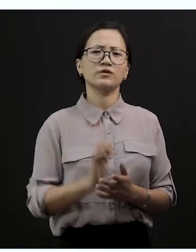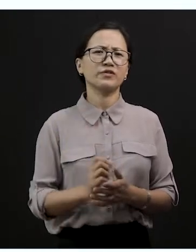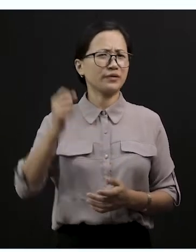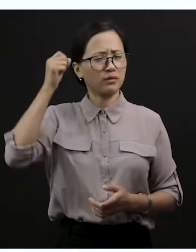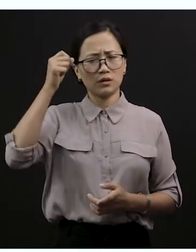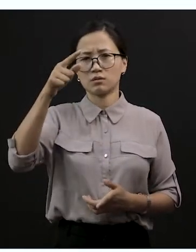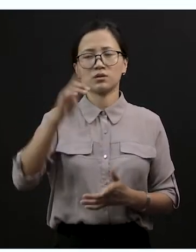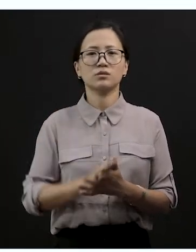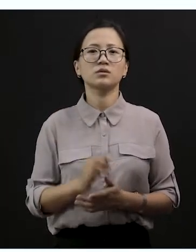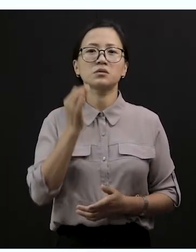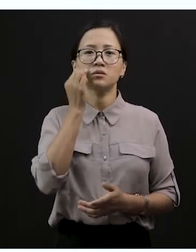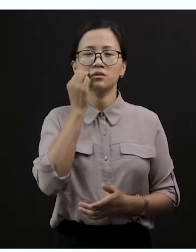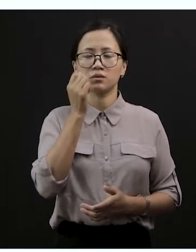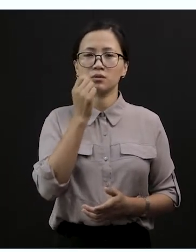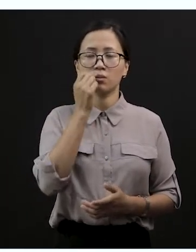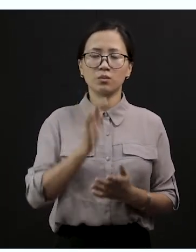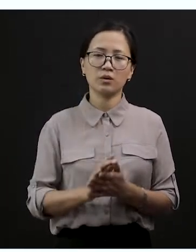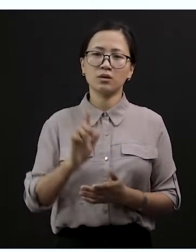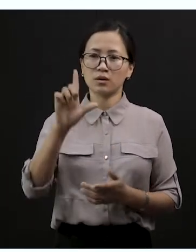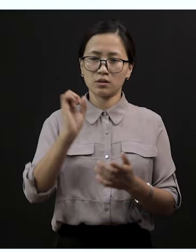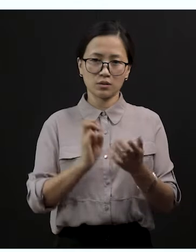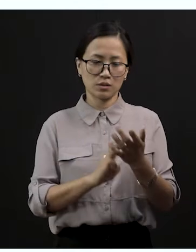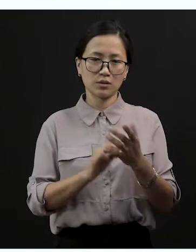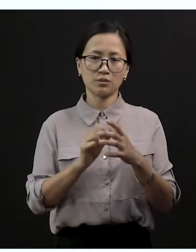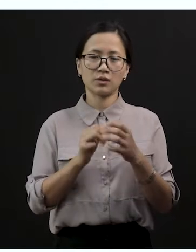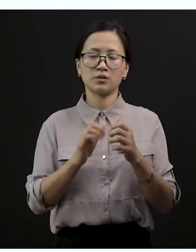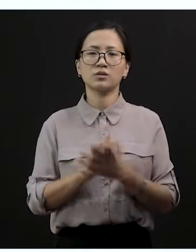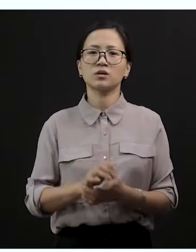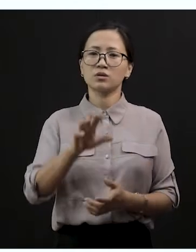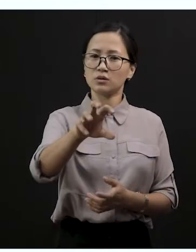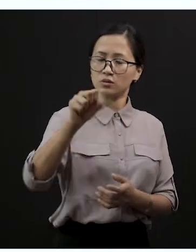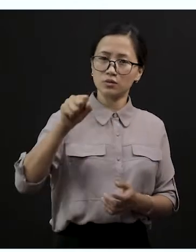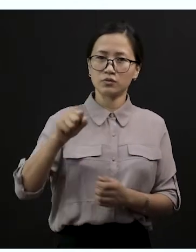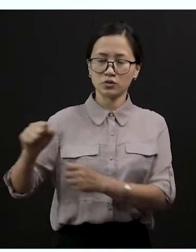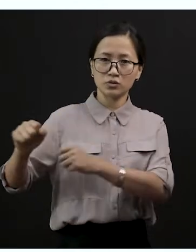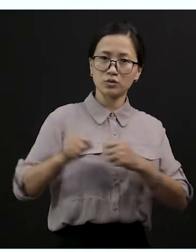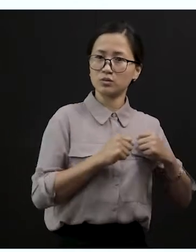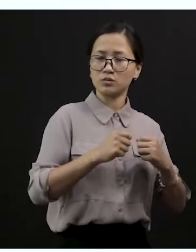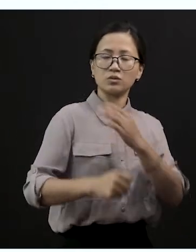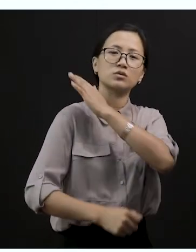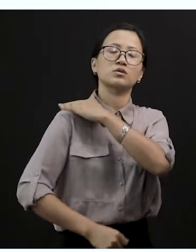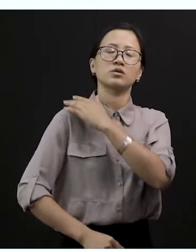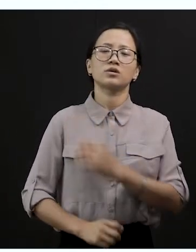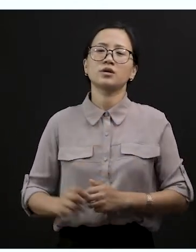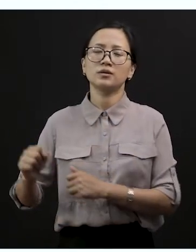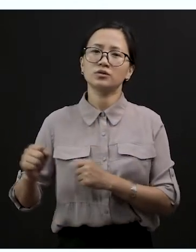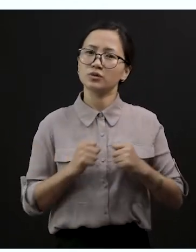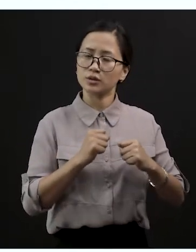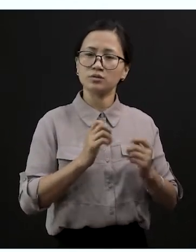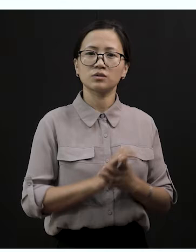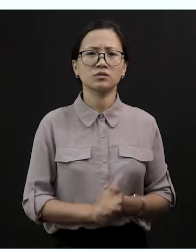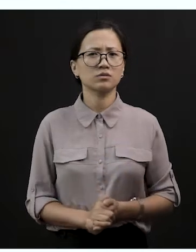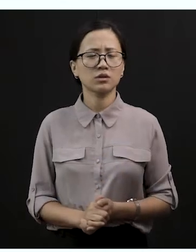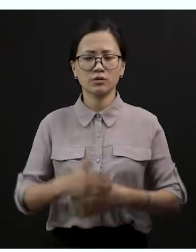Lima, and the neighbor got Lima from his shoulder and dragged him towards the house. The neighbor was